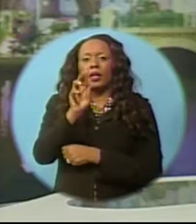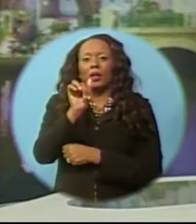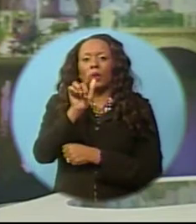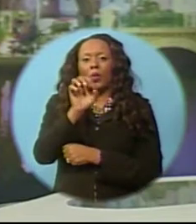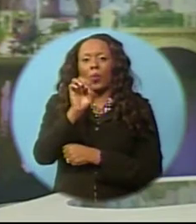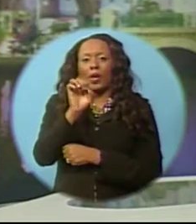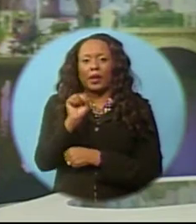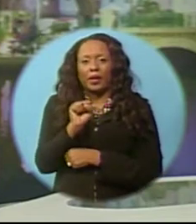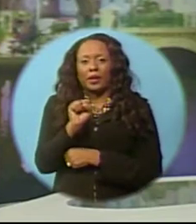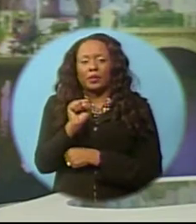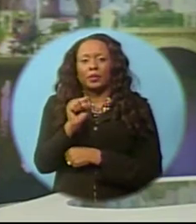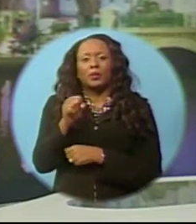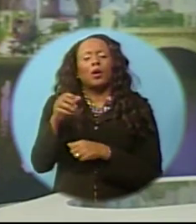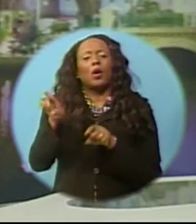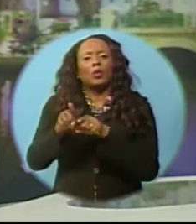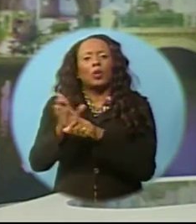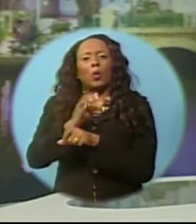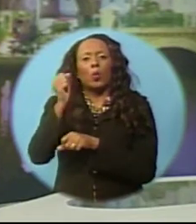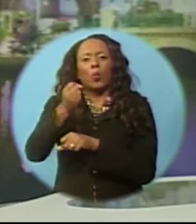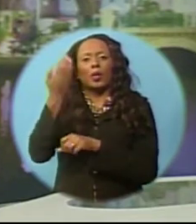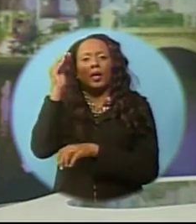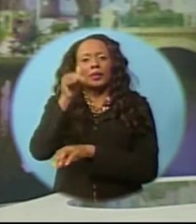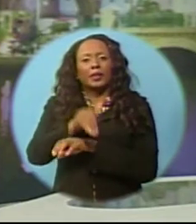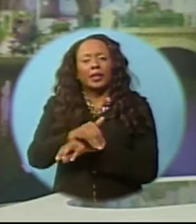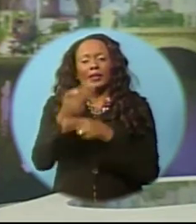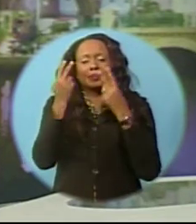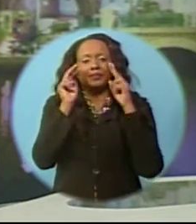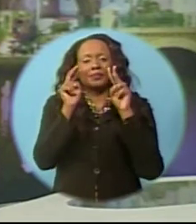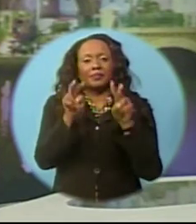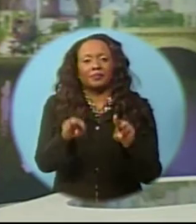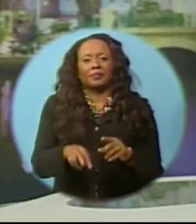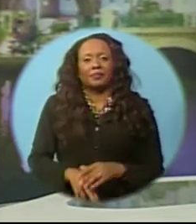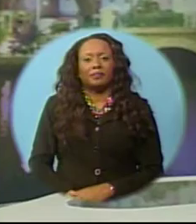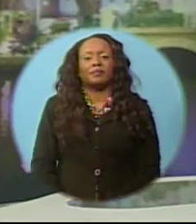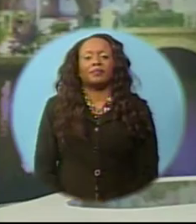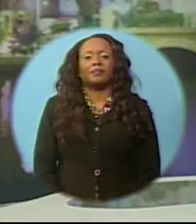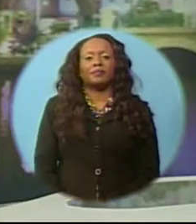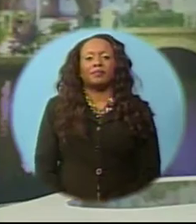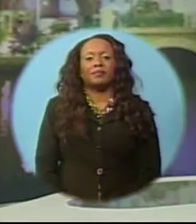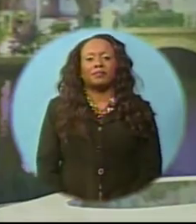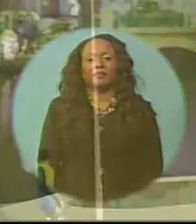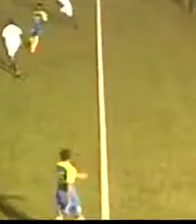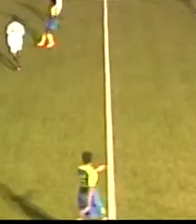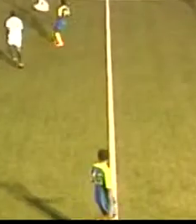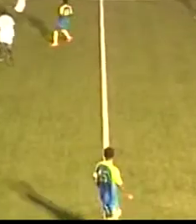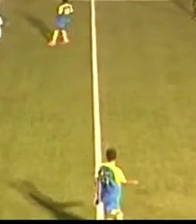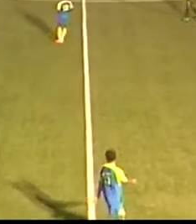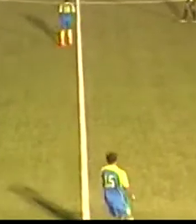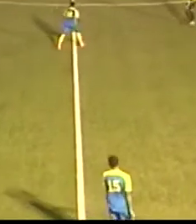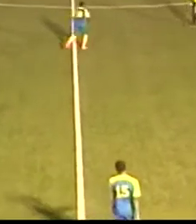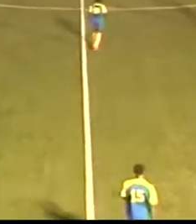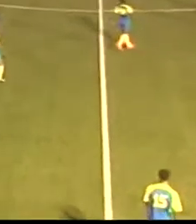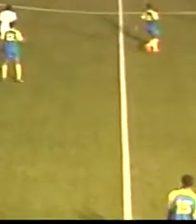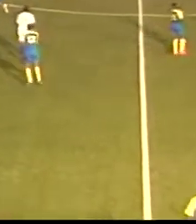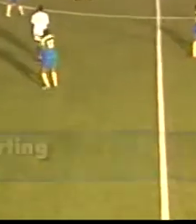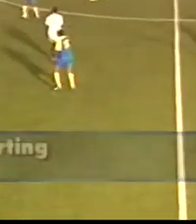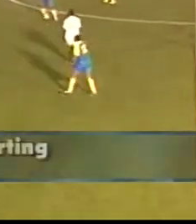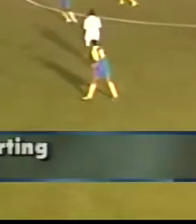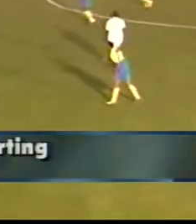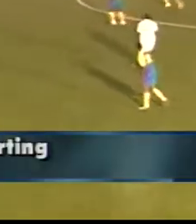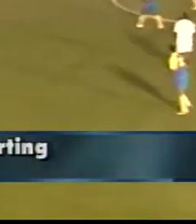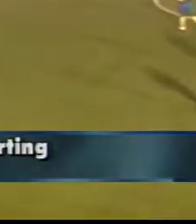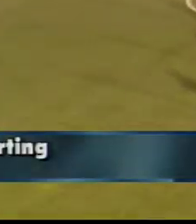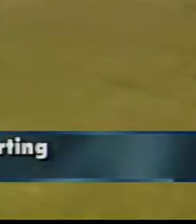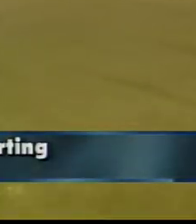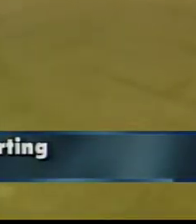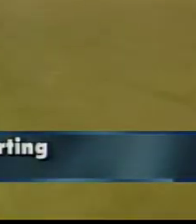also secured a win last night. CBC's Damian Best reports. Weymouth Wales in white up against Notre